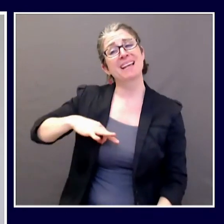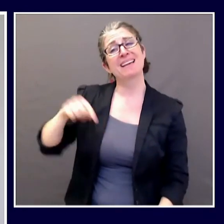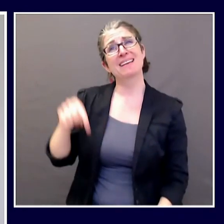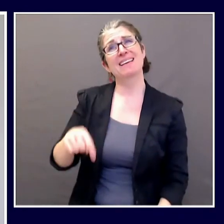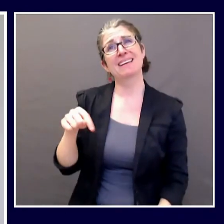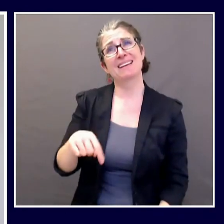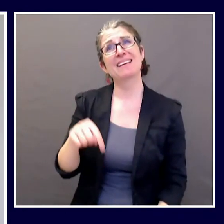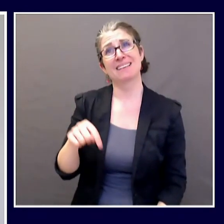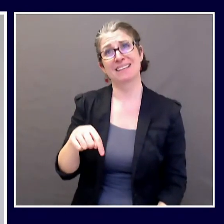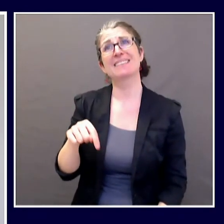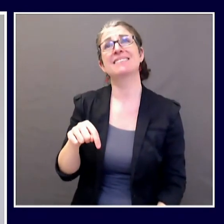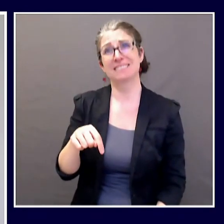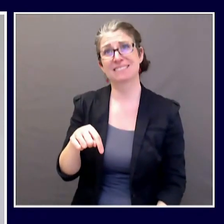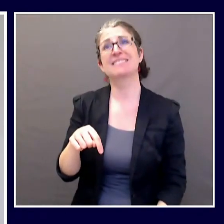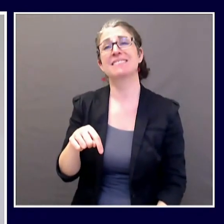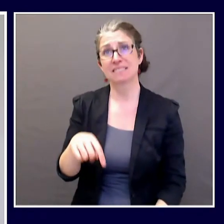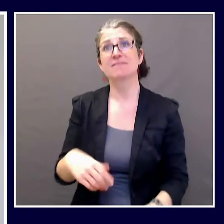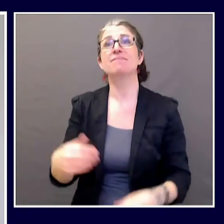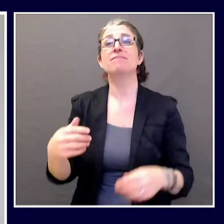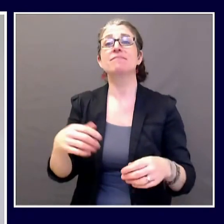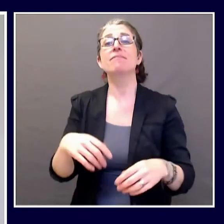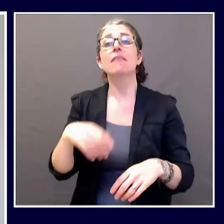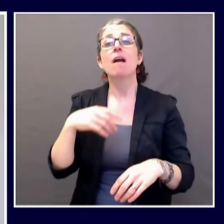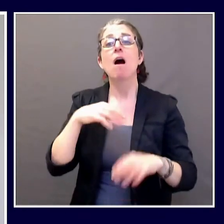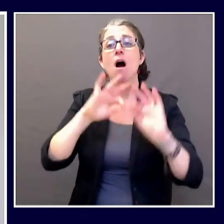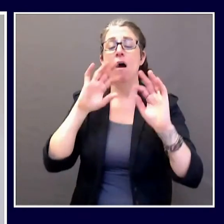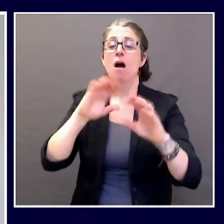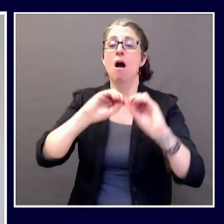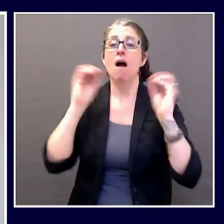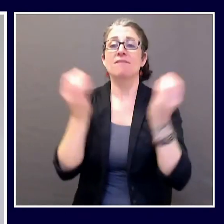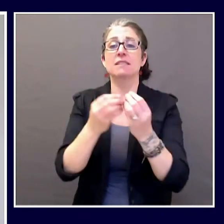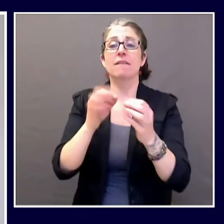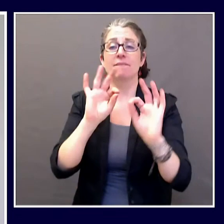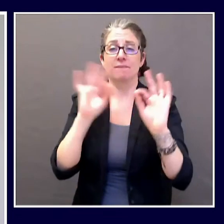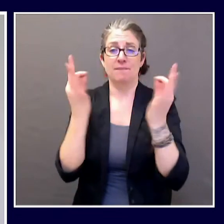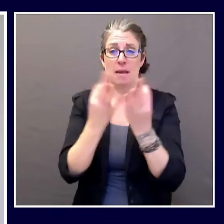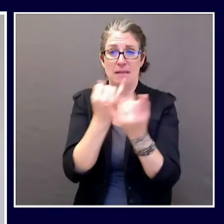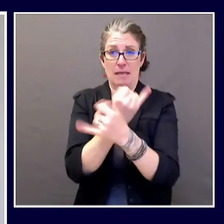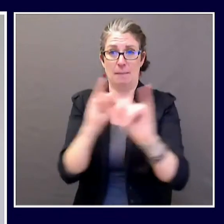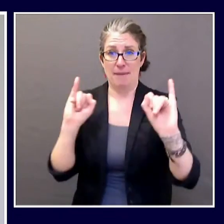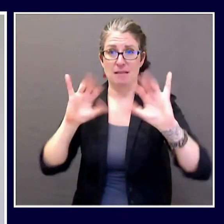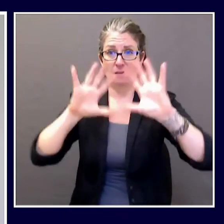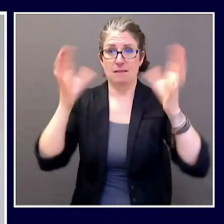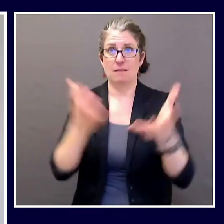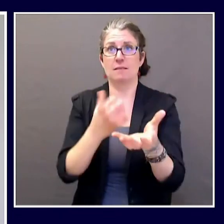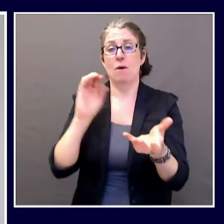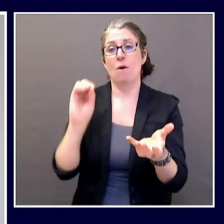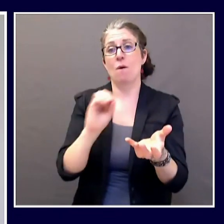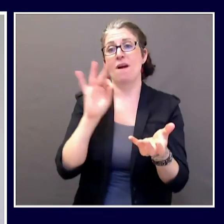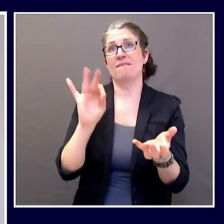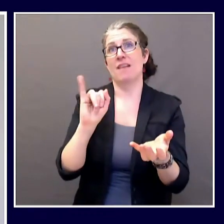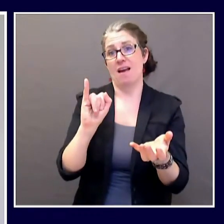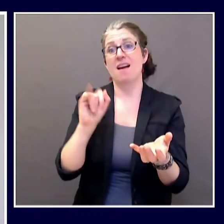improved access to benefits for low-income families. That includes immediately and seamlessly modifying